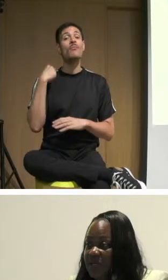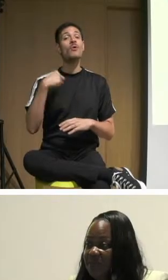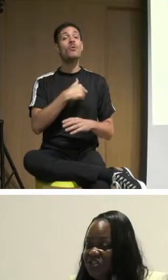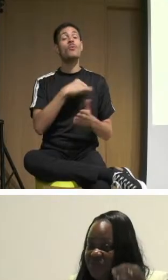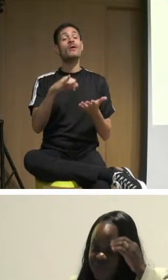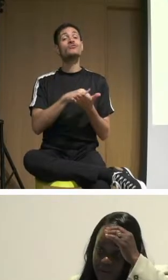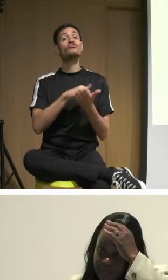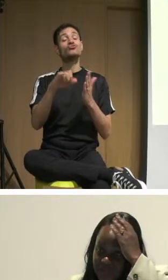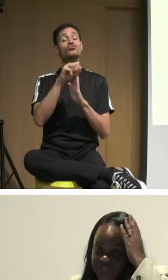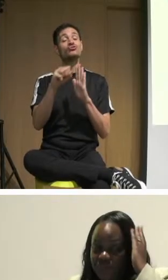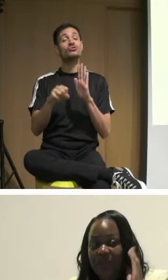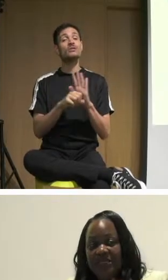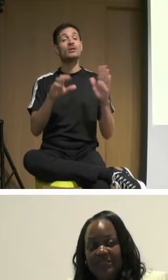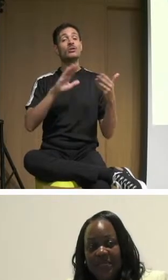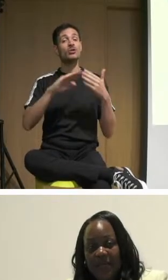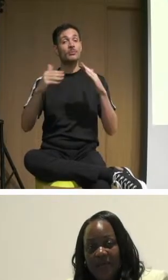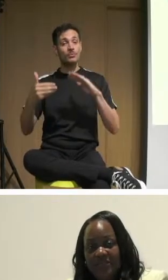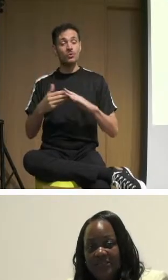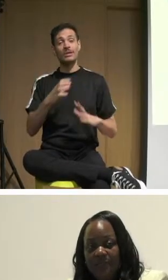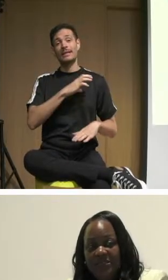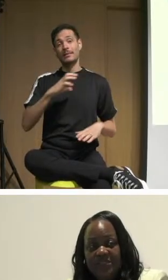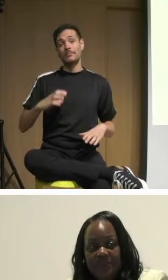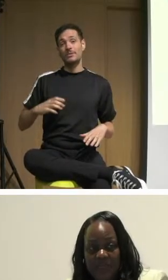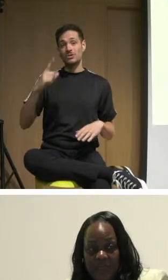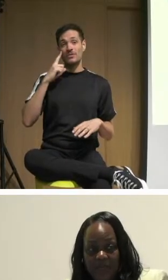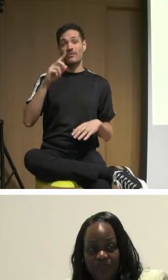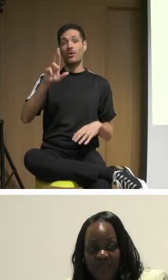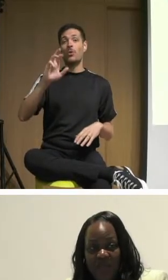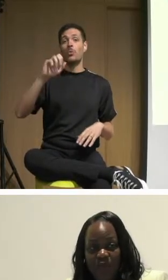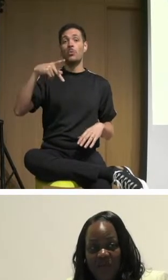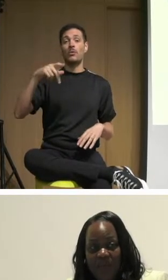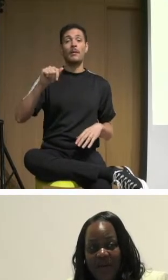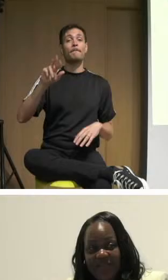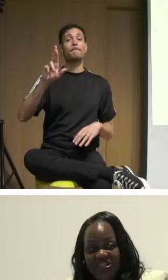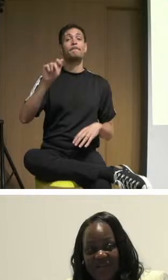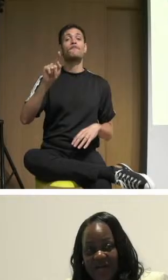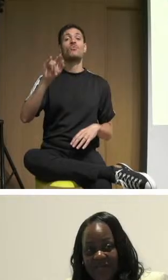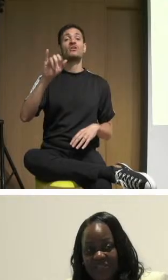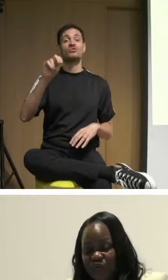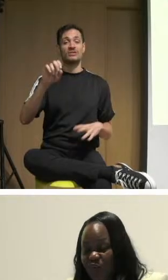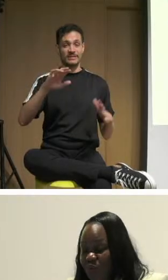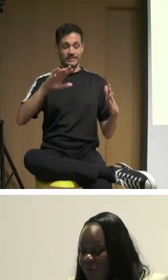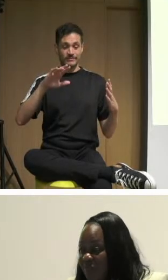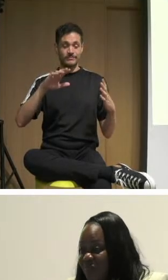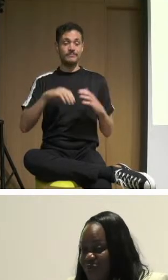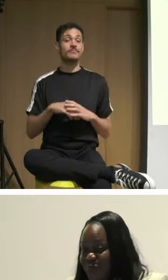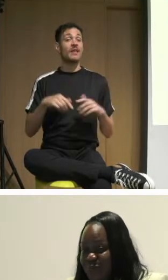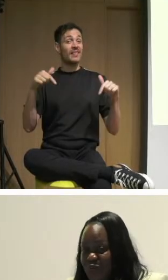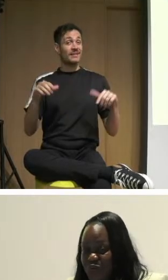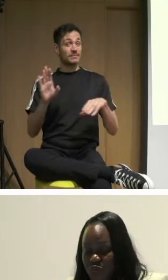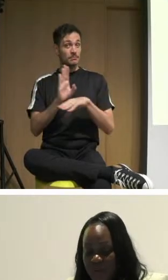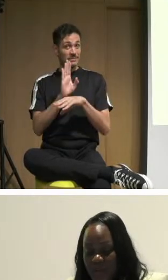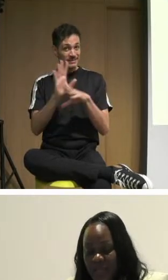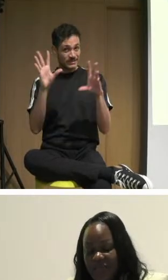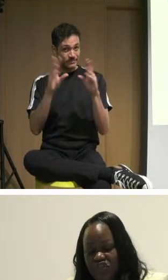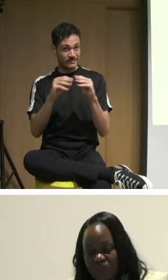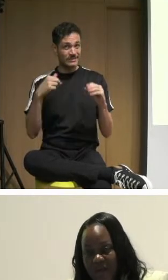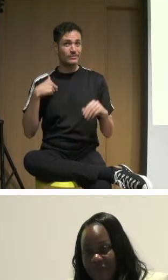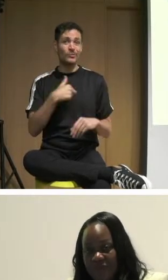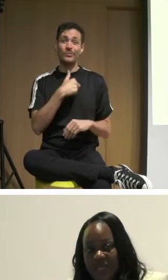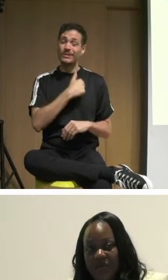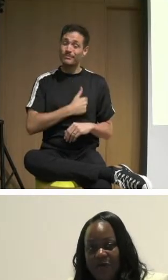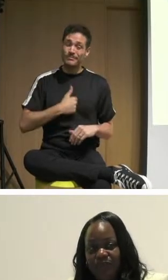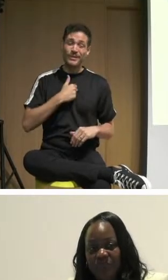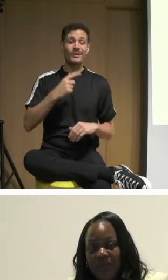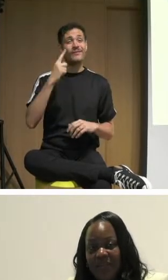Community Commission for Reparations Remedies, and this is a business meeting. And we apologize to all of those who either